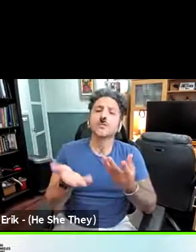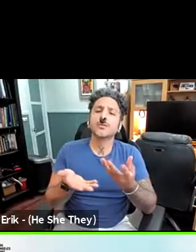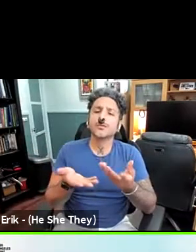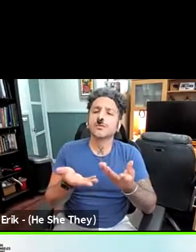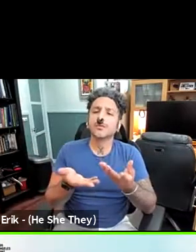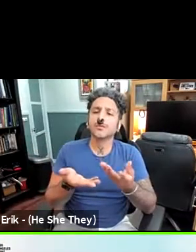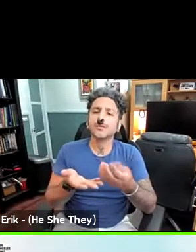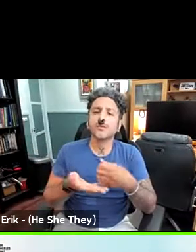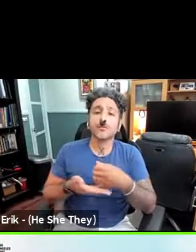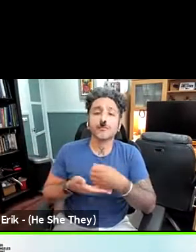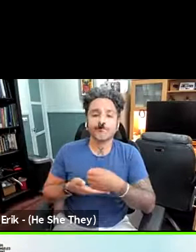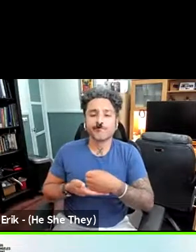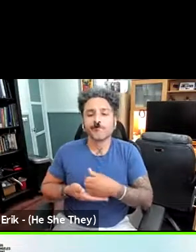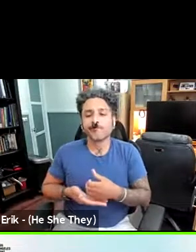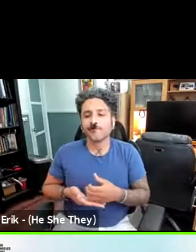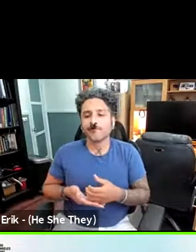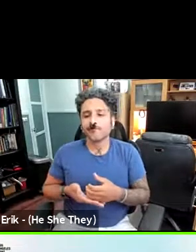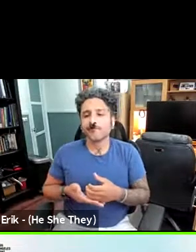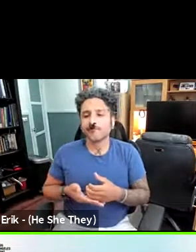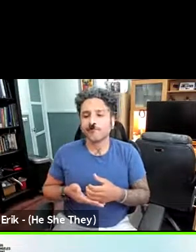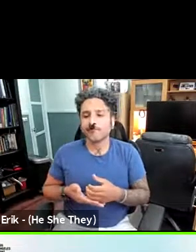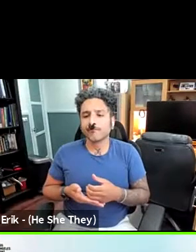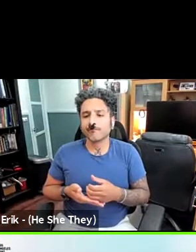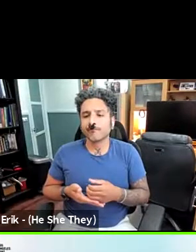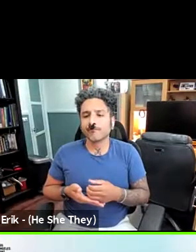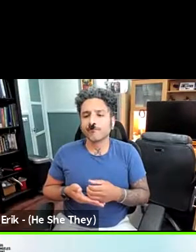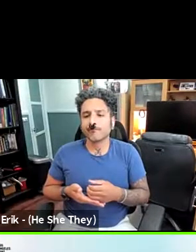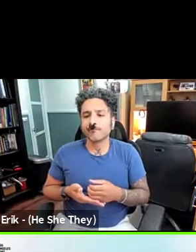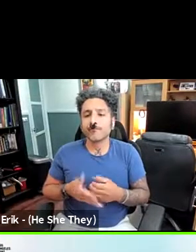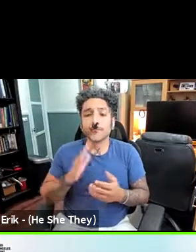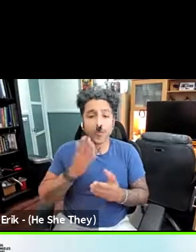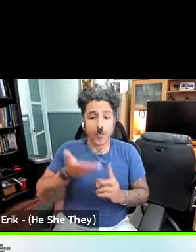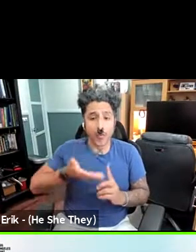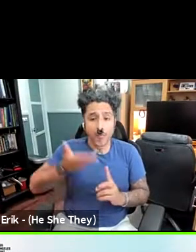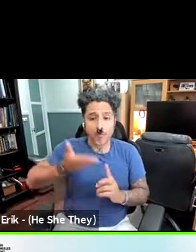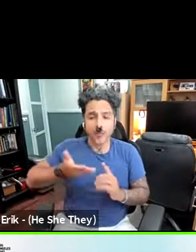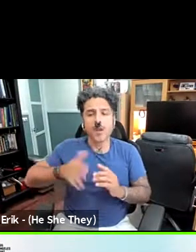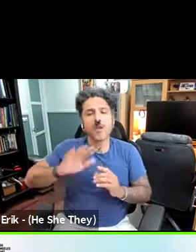yourselves, like specifically to you as a person?